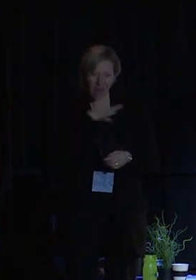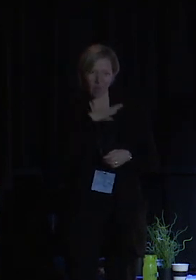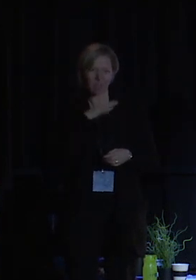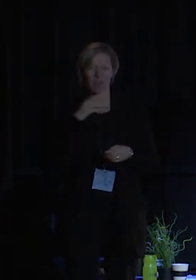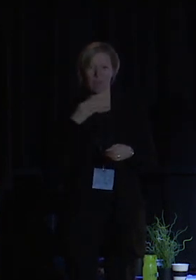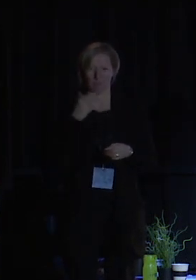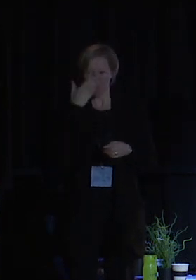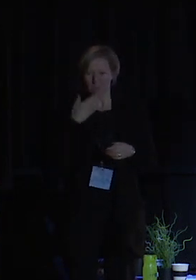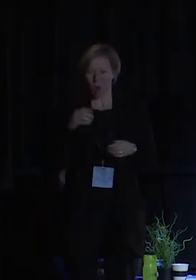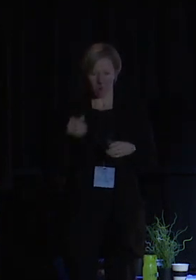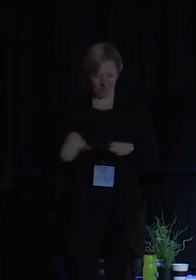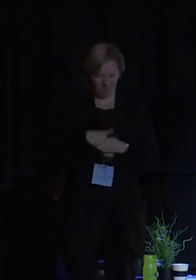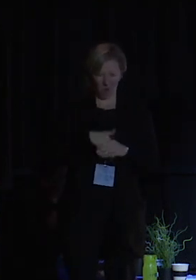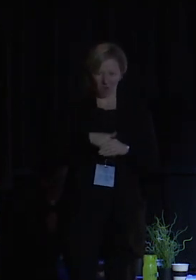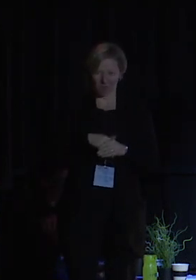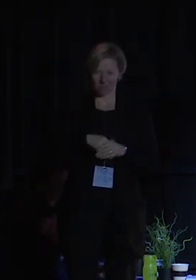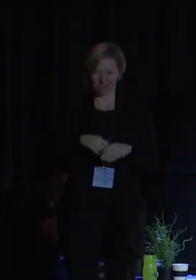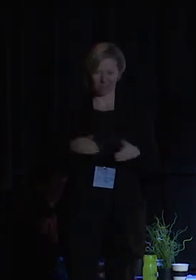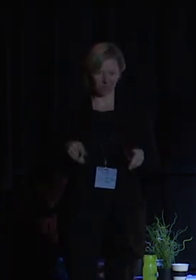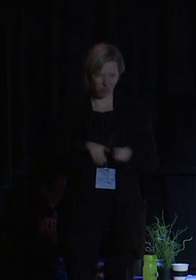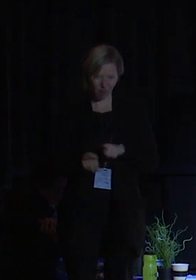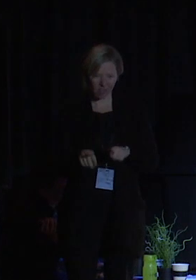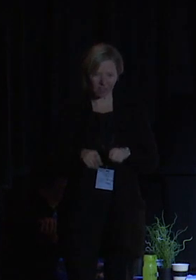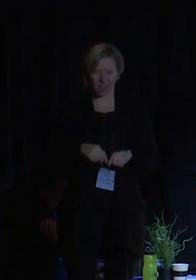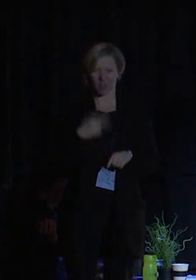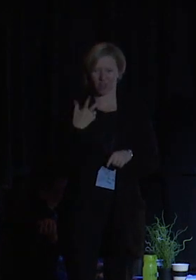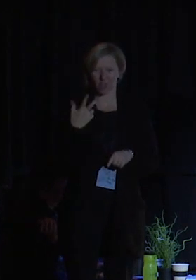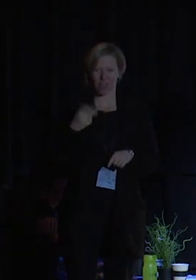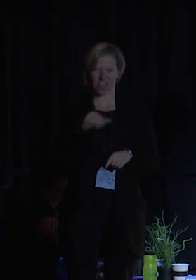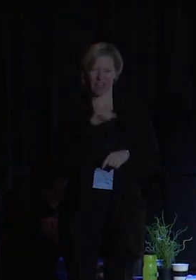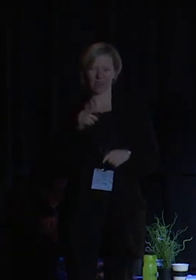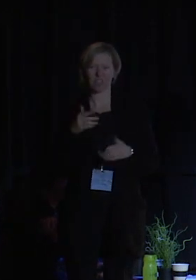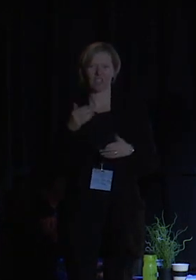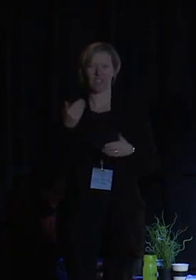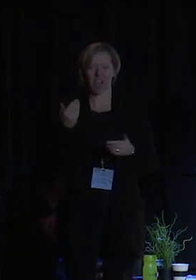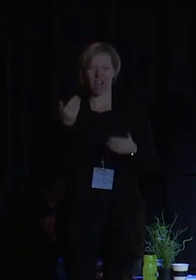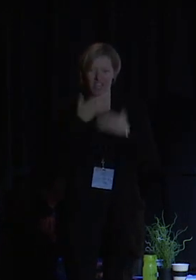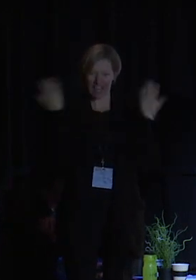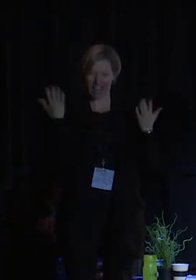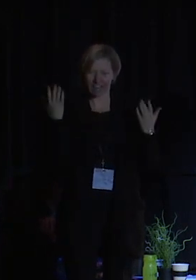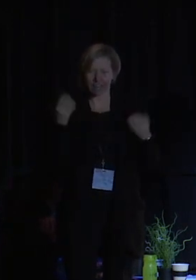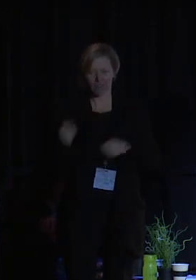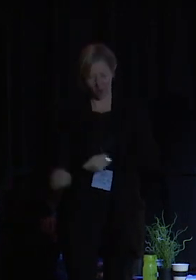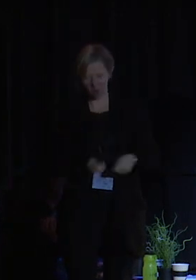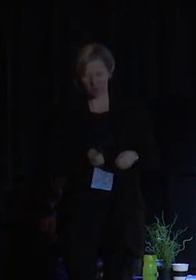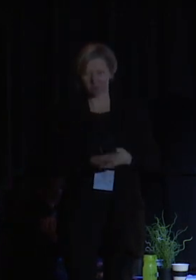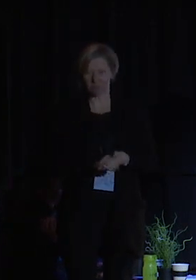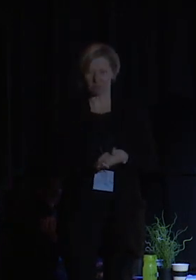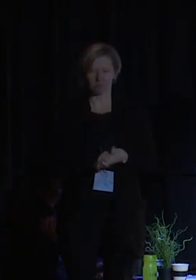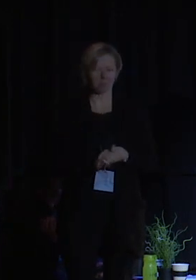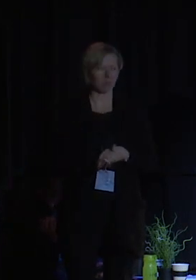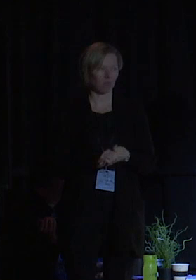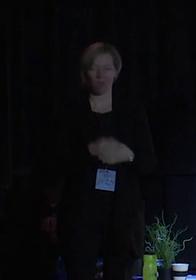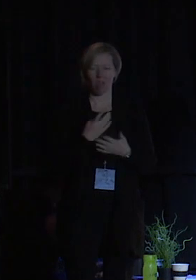weekend. So we've worked out that basically 3,000 people a day is the capacity for the golf course. A lot of people at Vintage by the